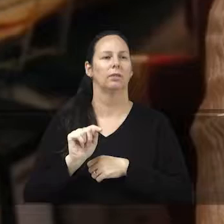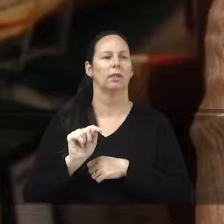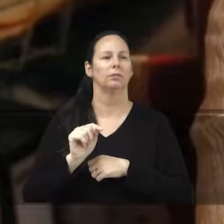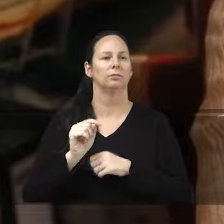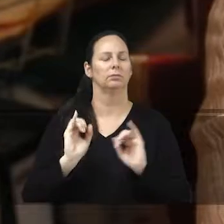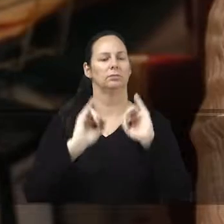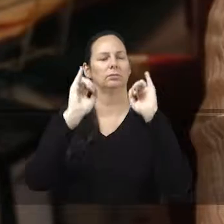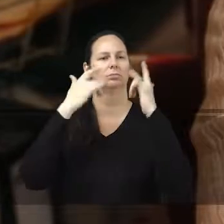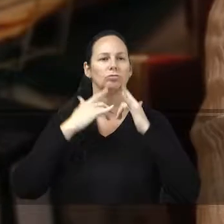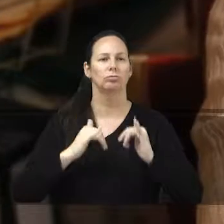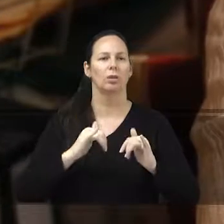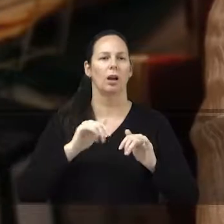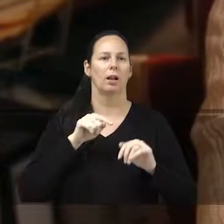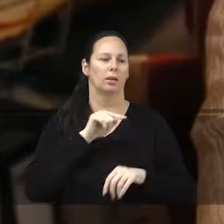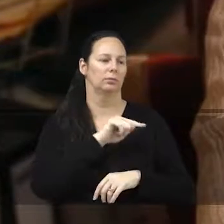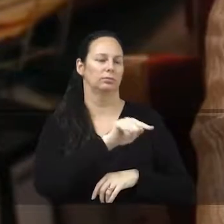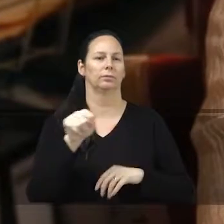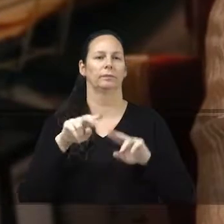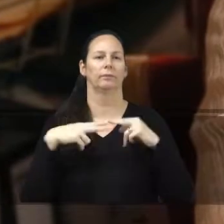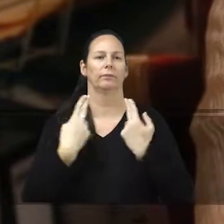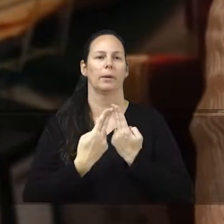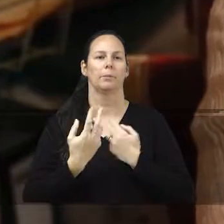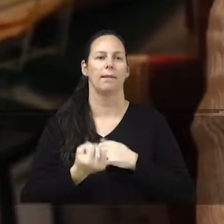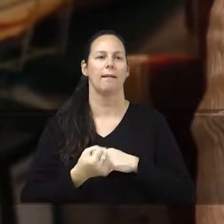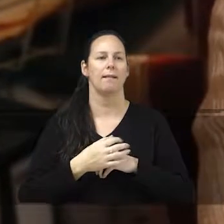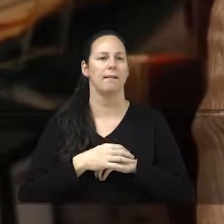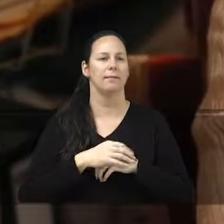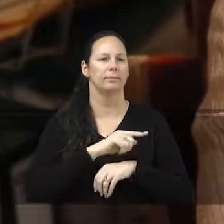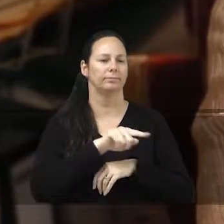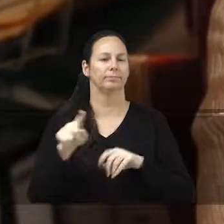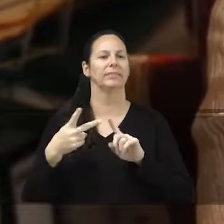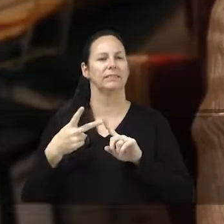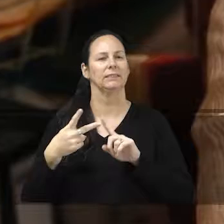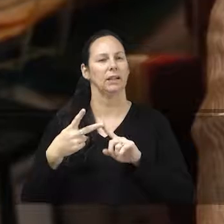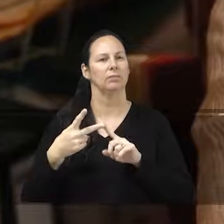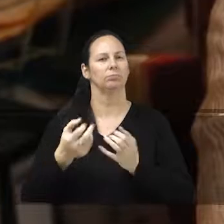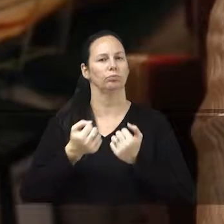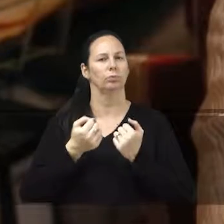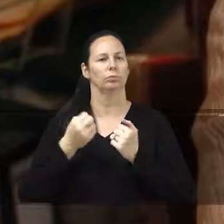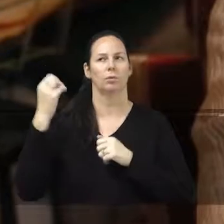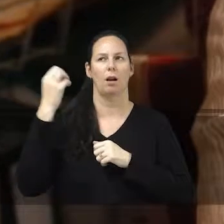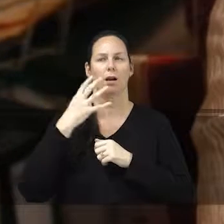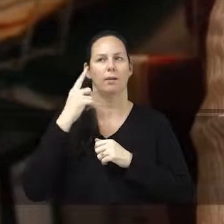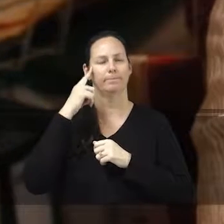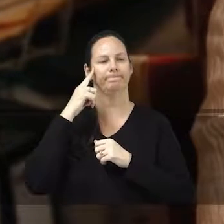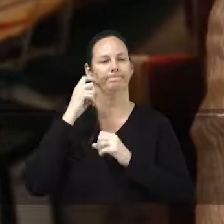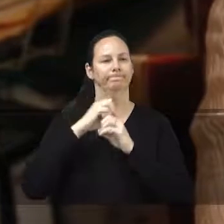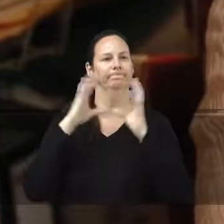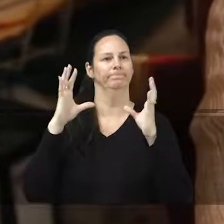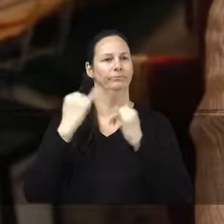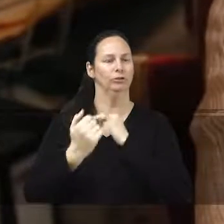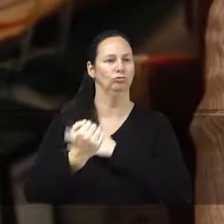the terrible trials that families have. And that second one was brought to light very strongly